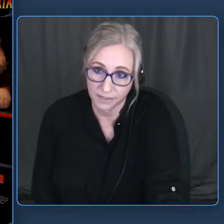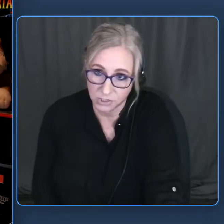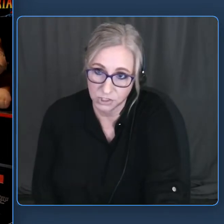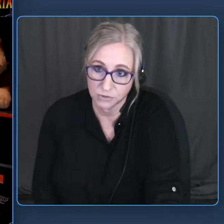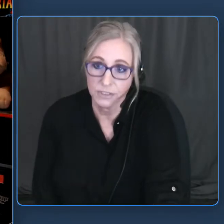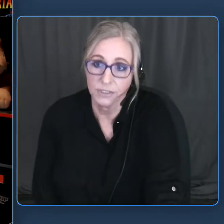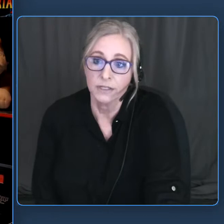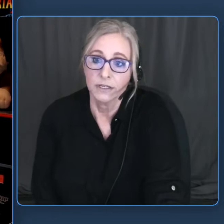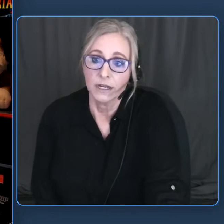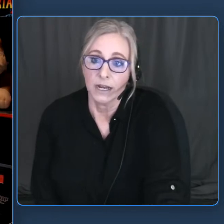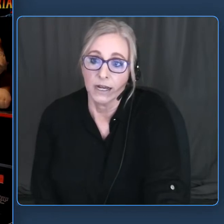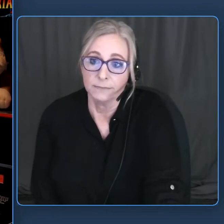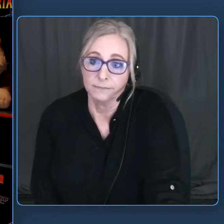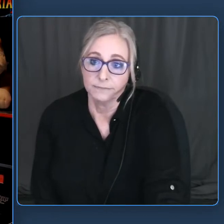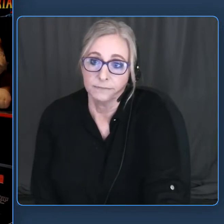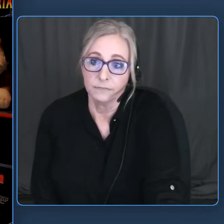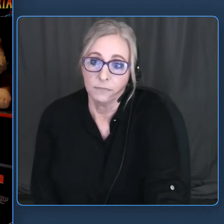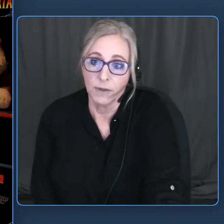that had that issue.